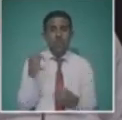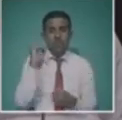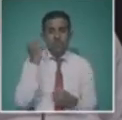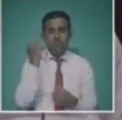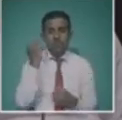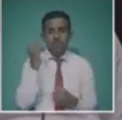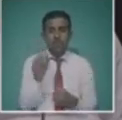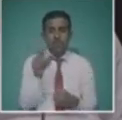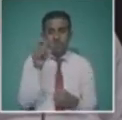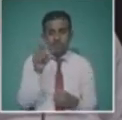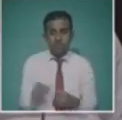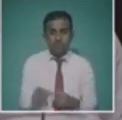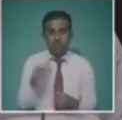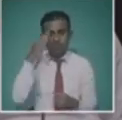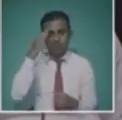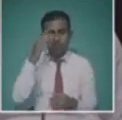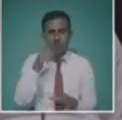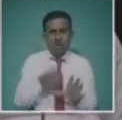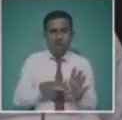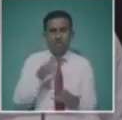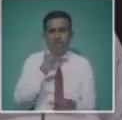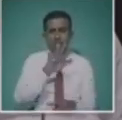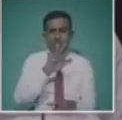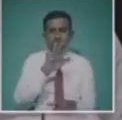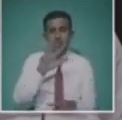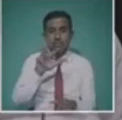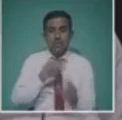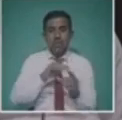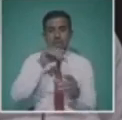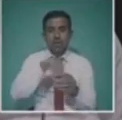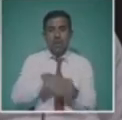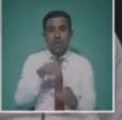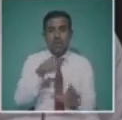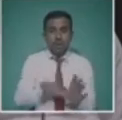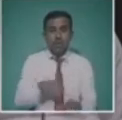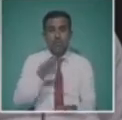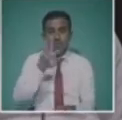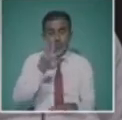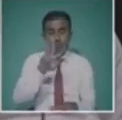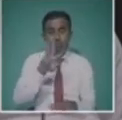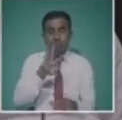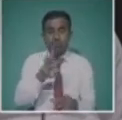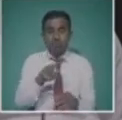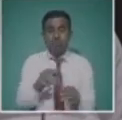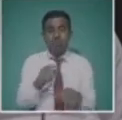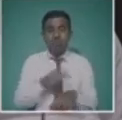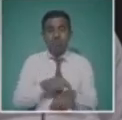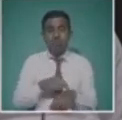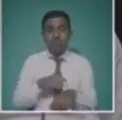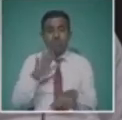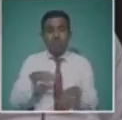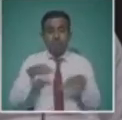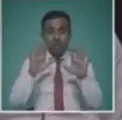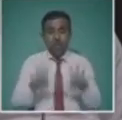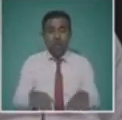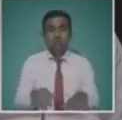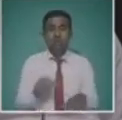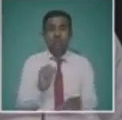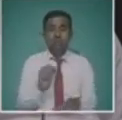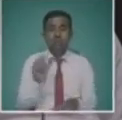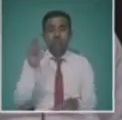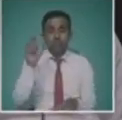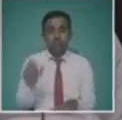almost 3 years. And finally, what happened to him was that he was posted to